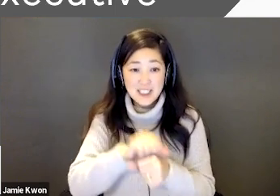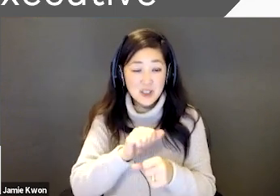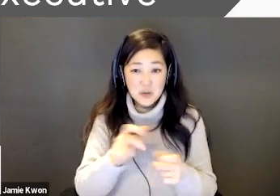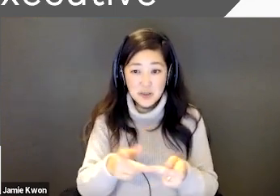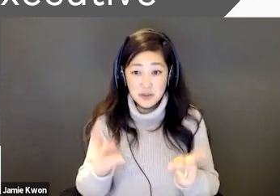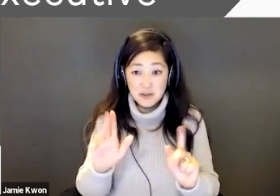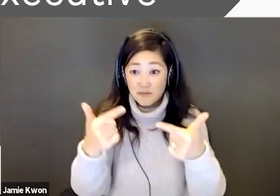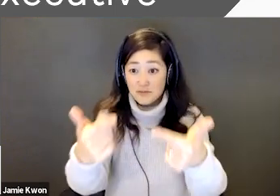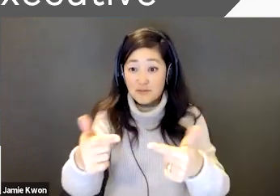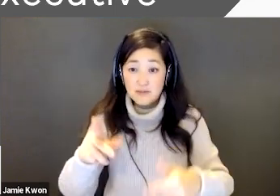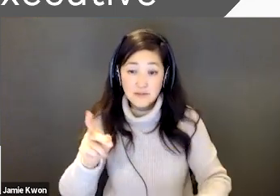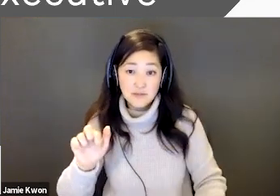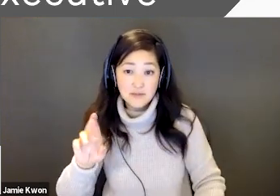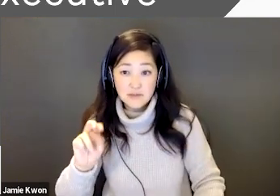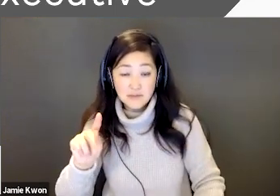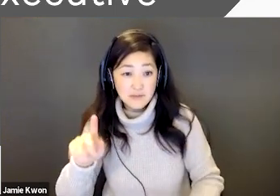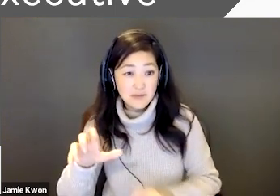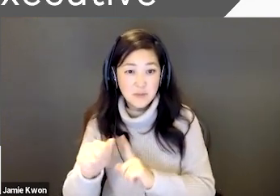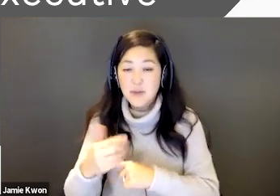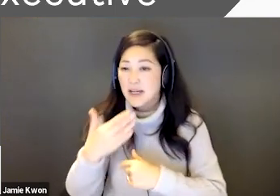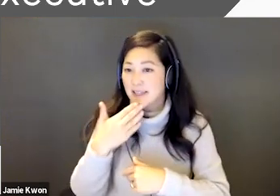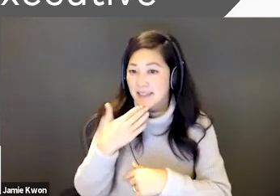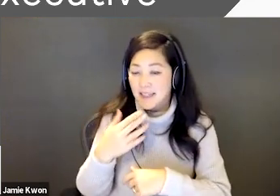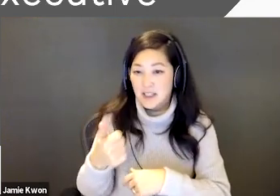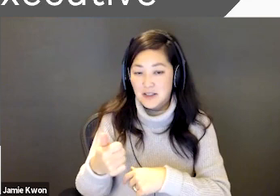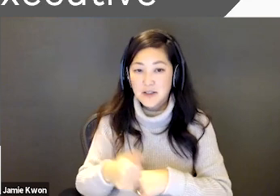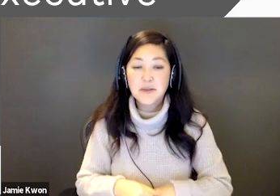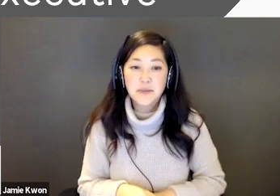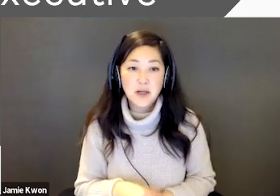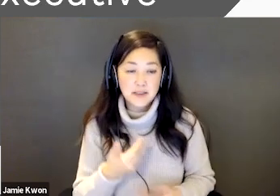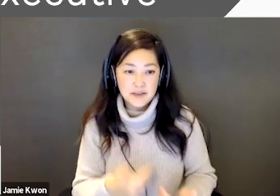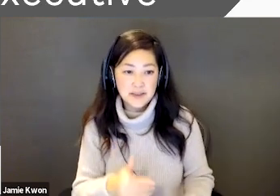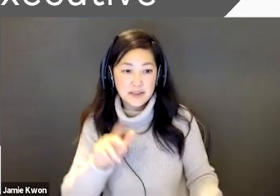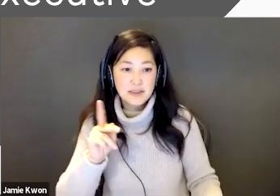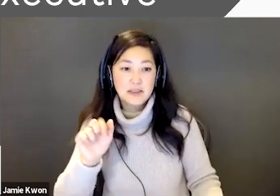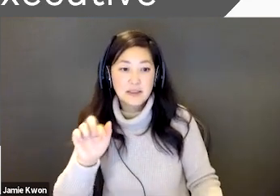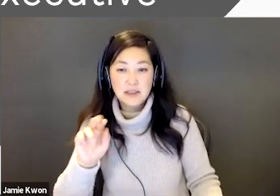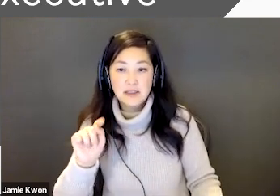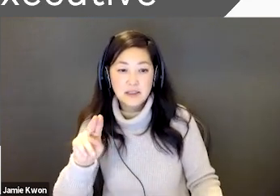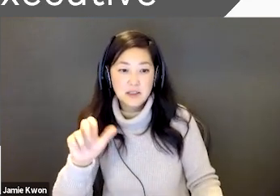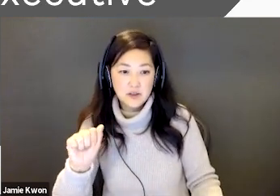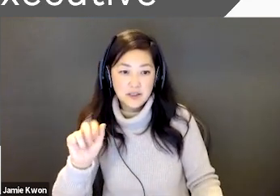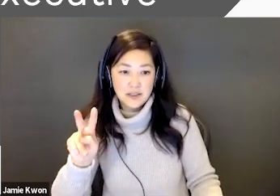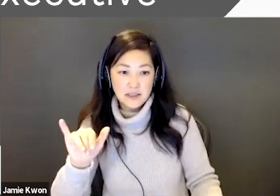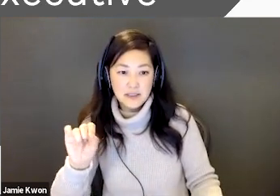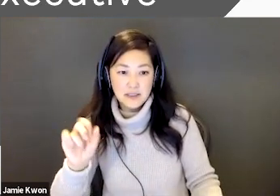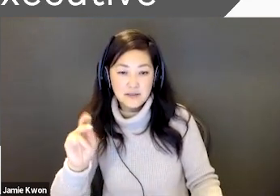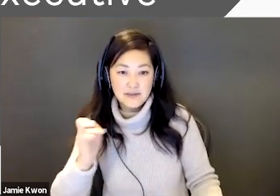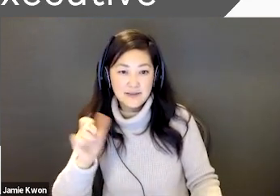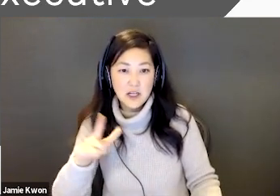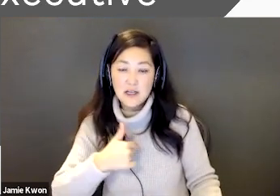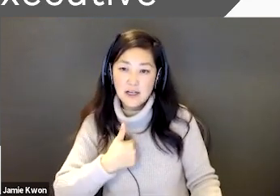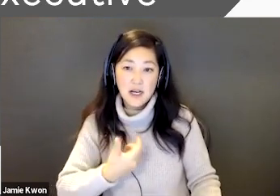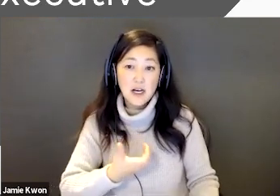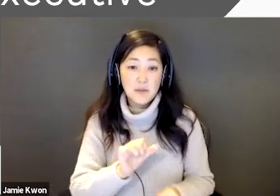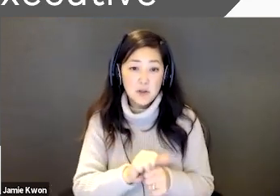Kristina. Yeah, thank you, Brytani. So my name is Kristina Vyskocil, and I'm a career coach with Autism CanTech,